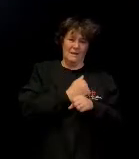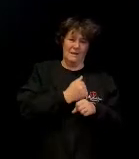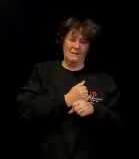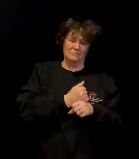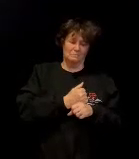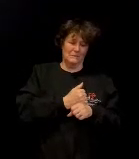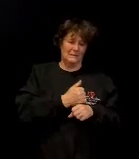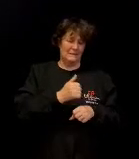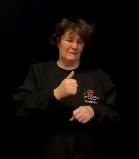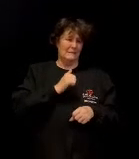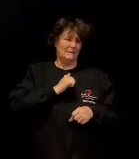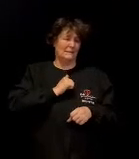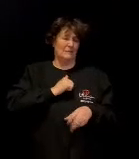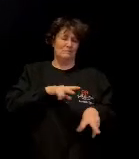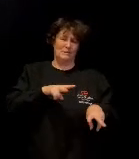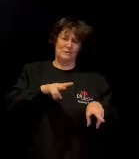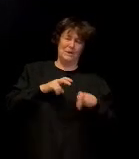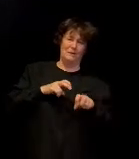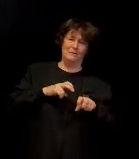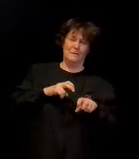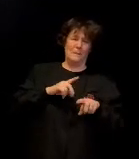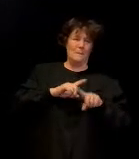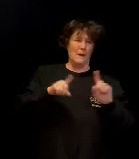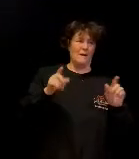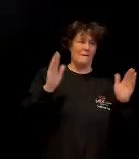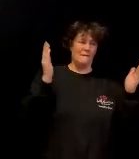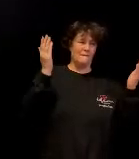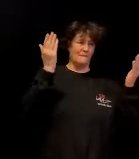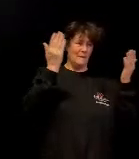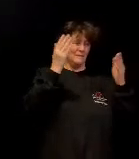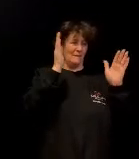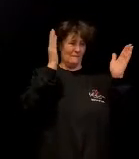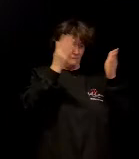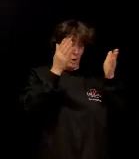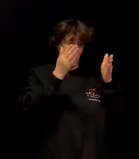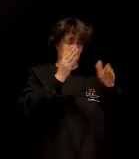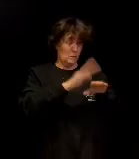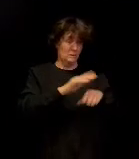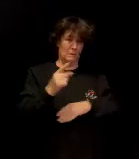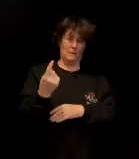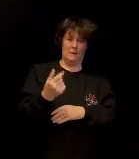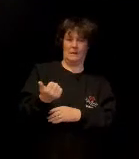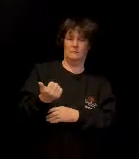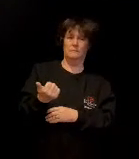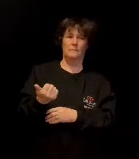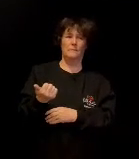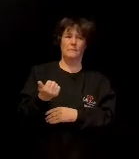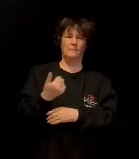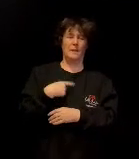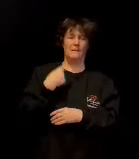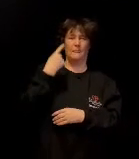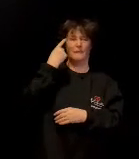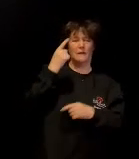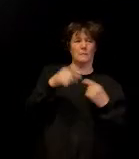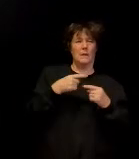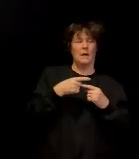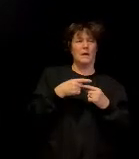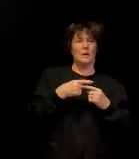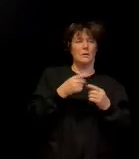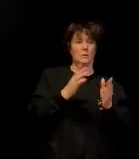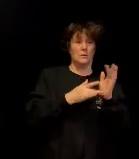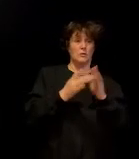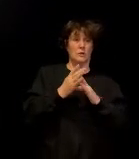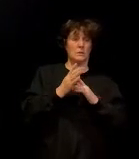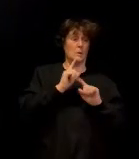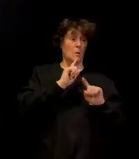our lives. Let's get focused on someone else. I thought about another story, Alex. I was sitting here, and I was thinking about when Jesus went to a man that